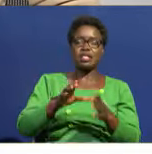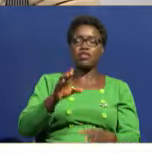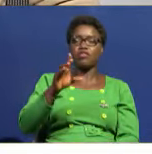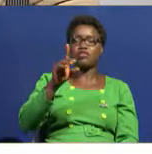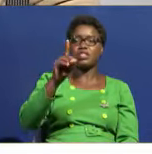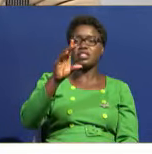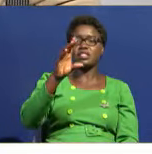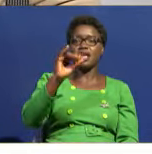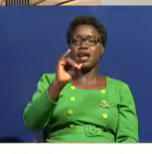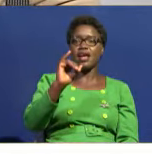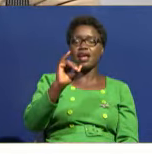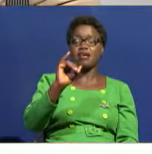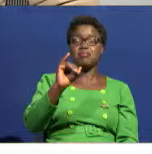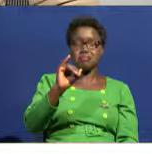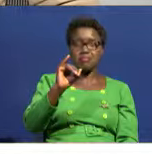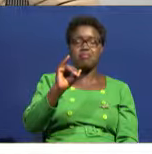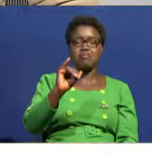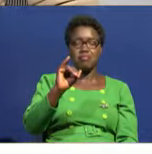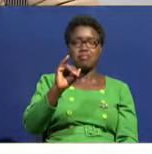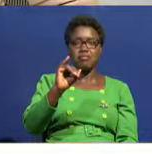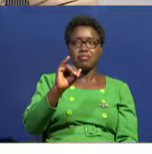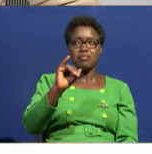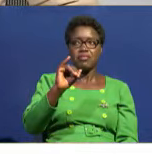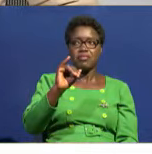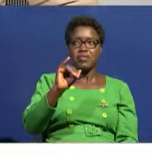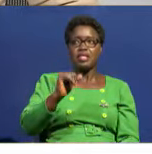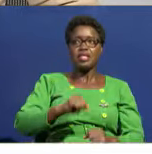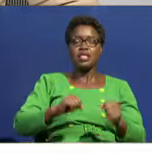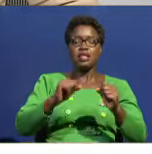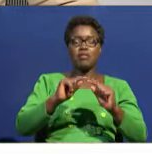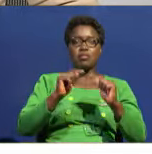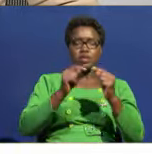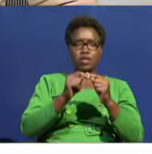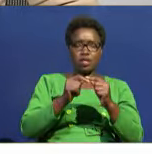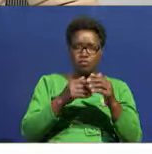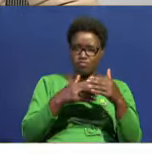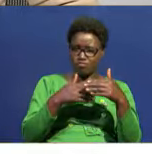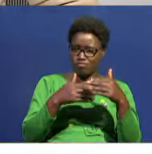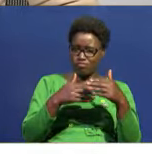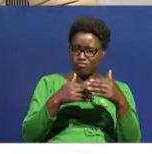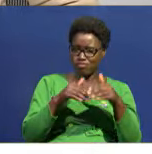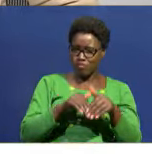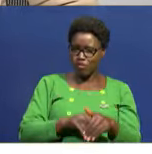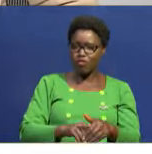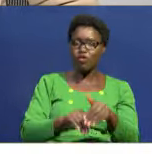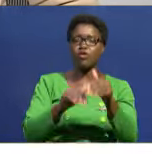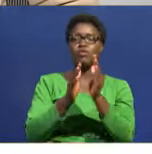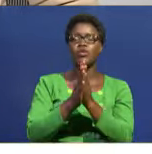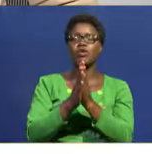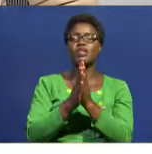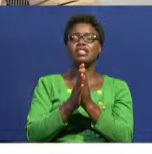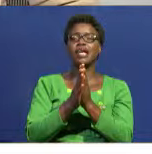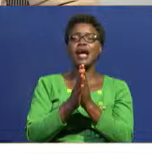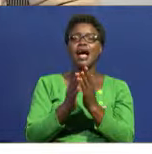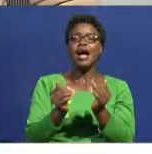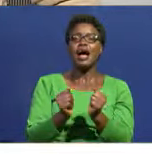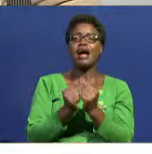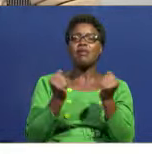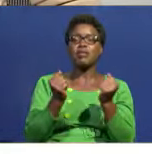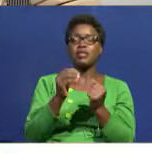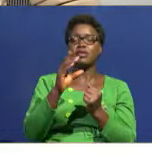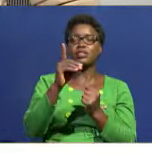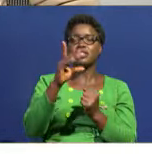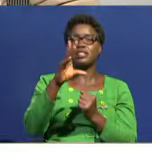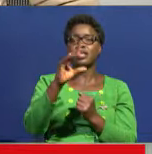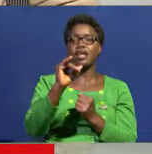Criminal Investigations. Well, we have able team keeping a close eye on the latest developments from the DCI